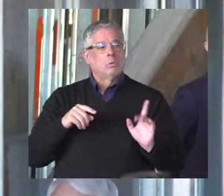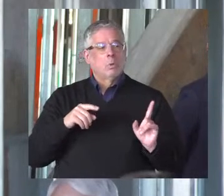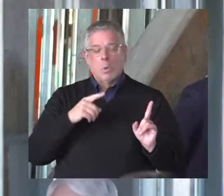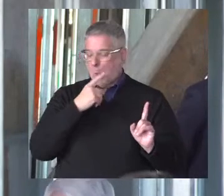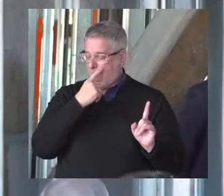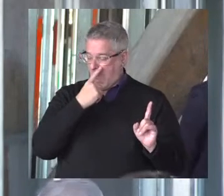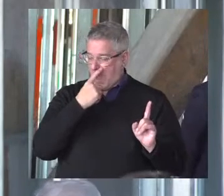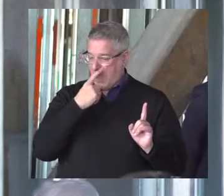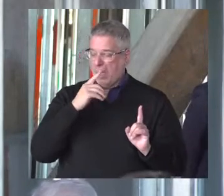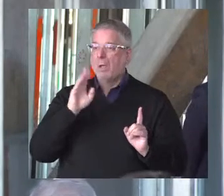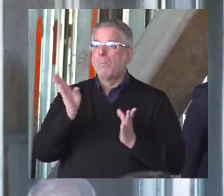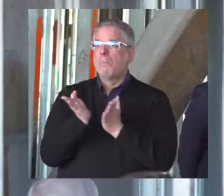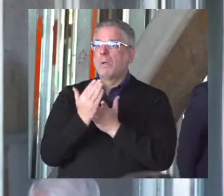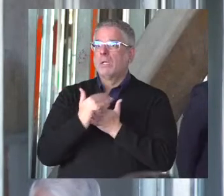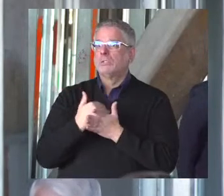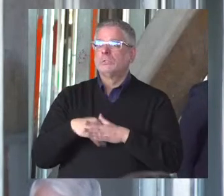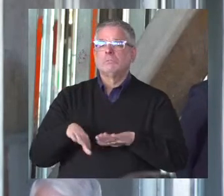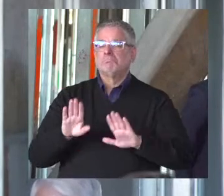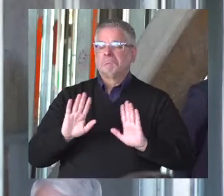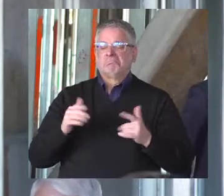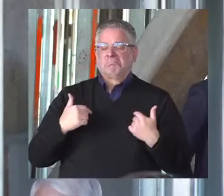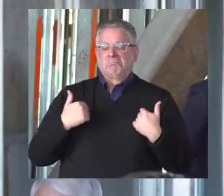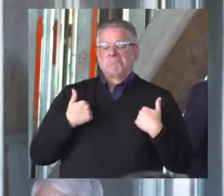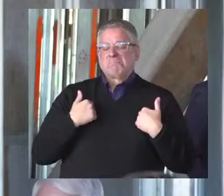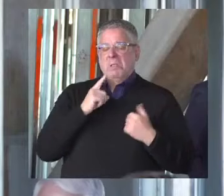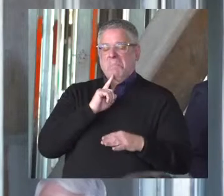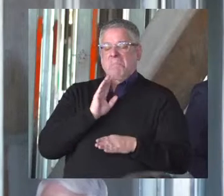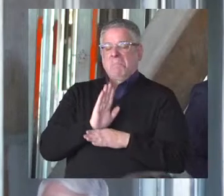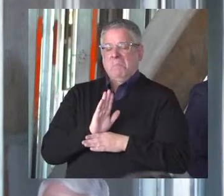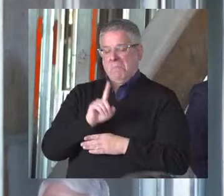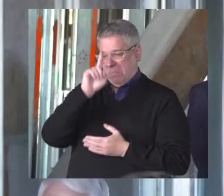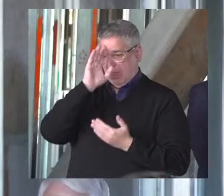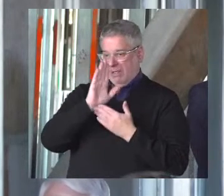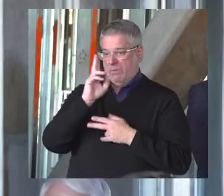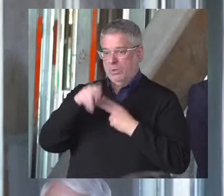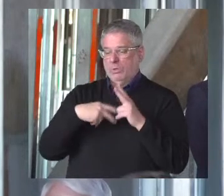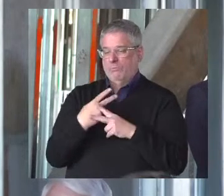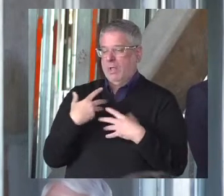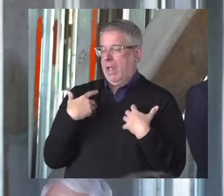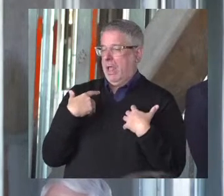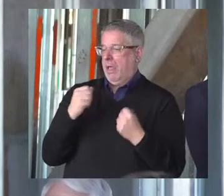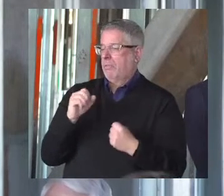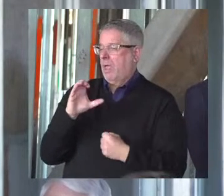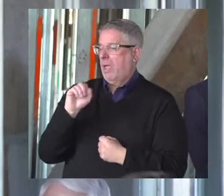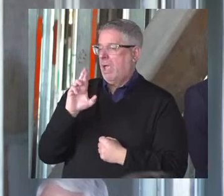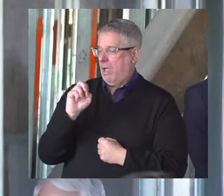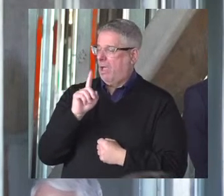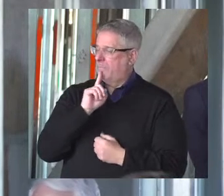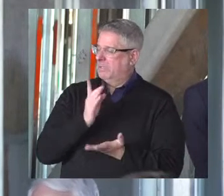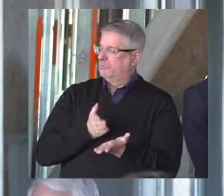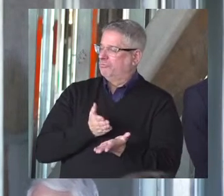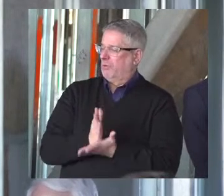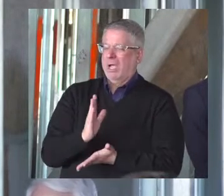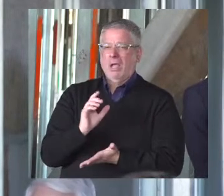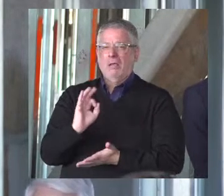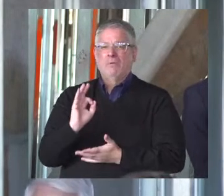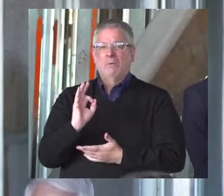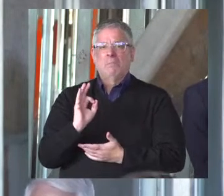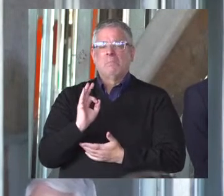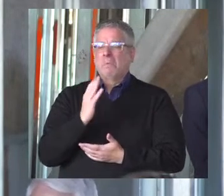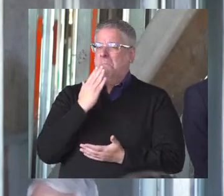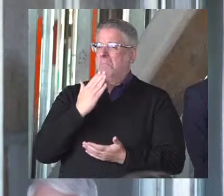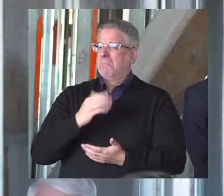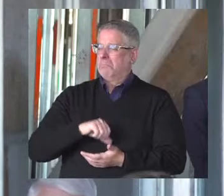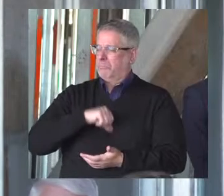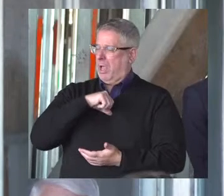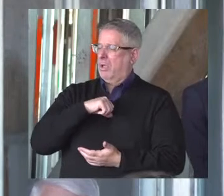we'll get that budget out there. No, I'm committed to it. I'm committed. I believe in universal health care. I believe it's a fundamental right. I'm proud of the fact